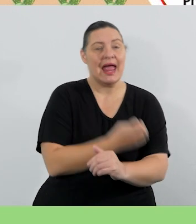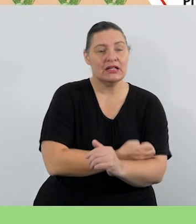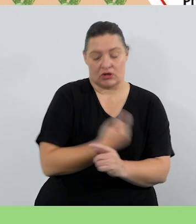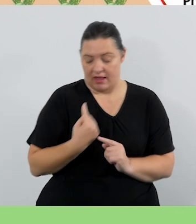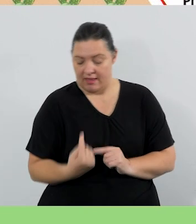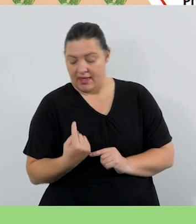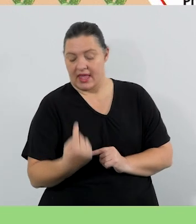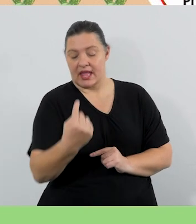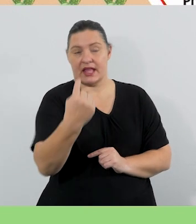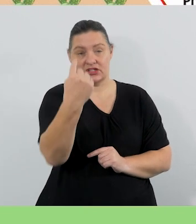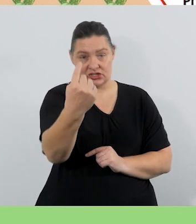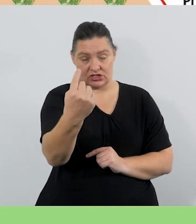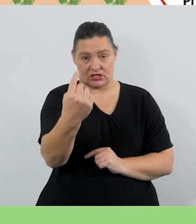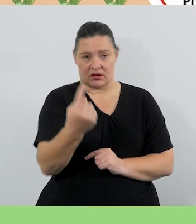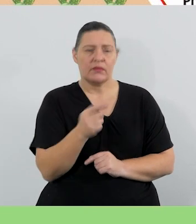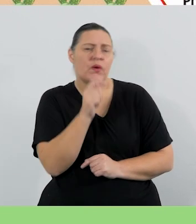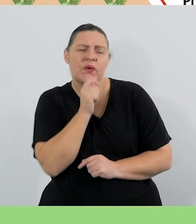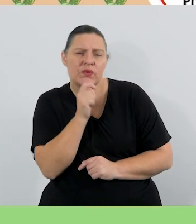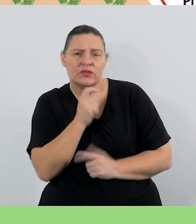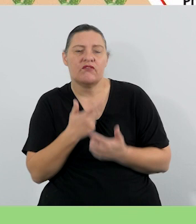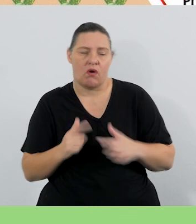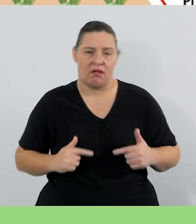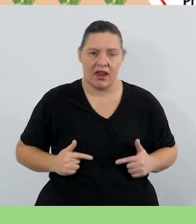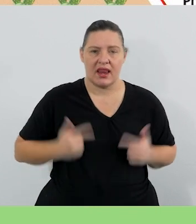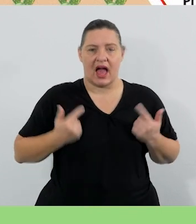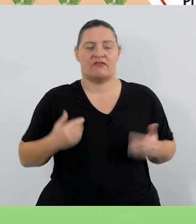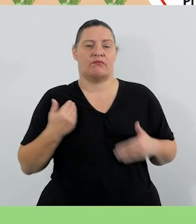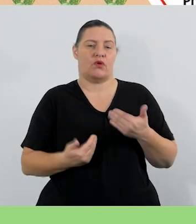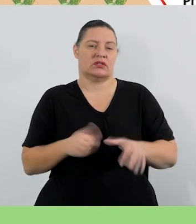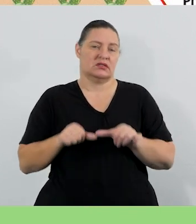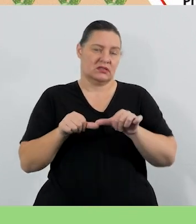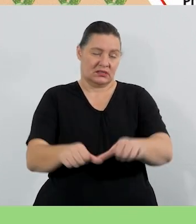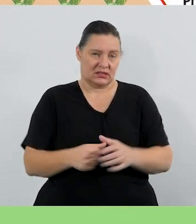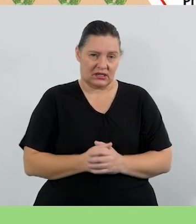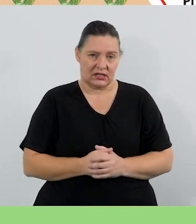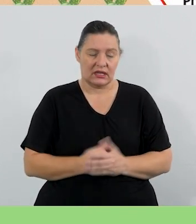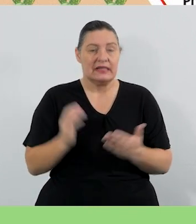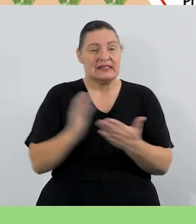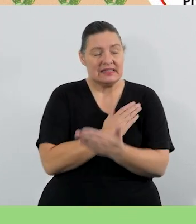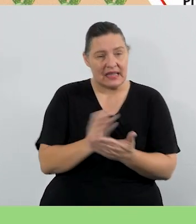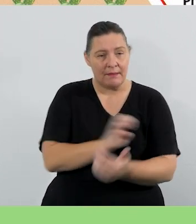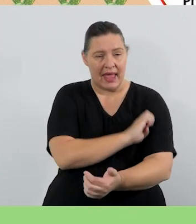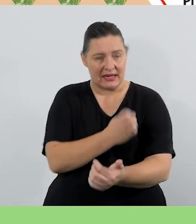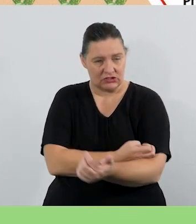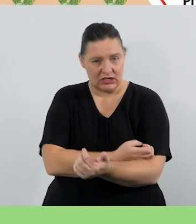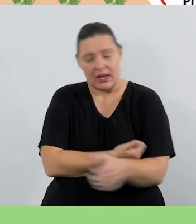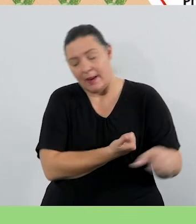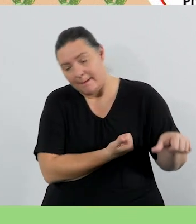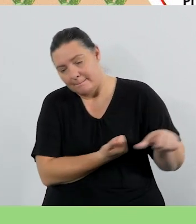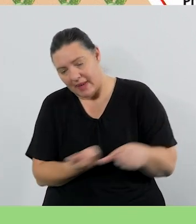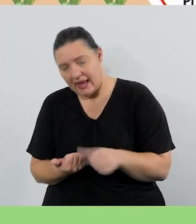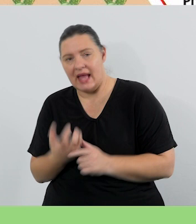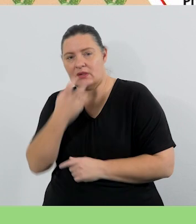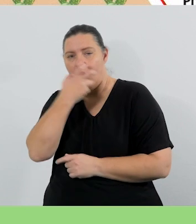Energy at each trophic level is used for life processes, while some energy is